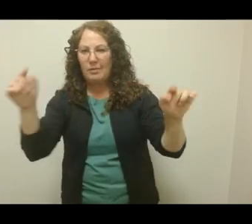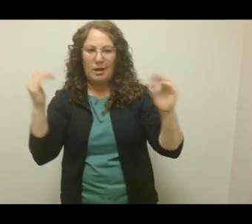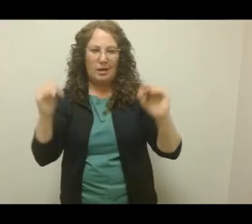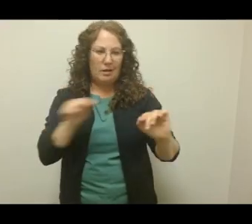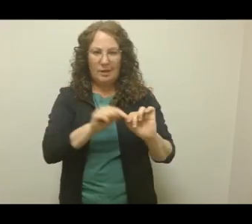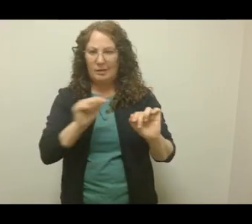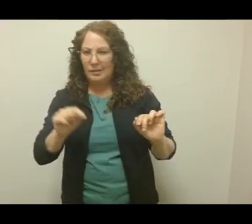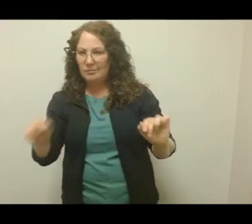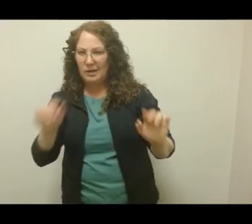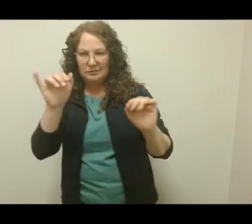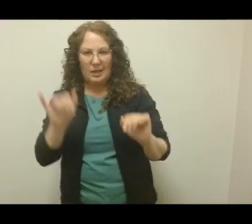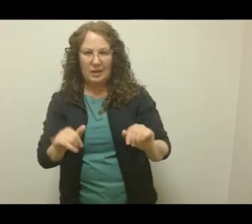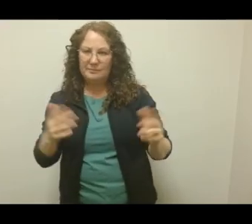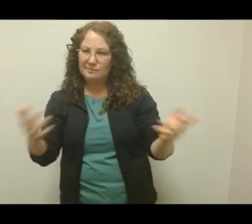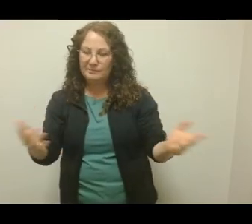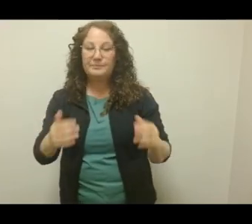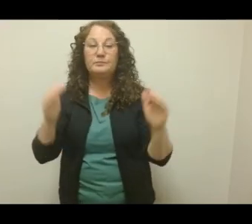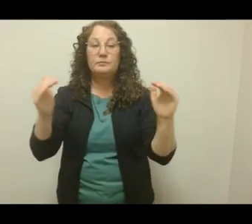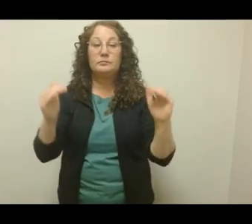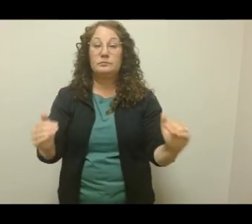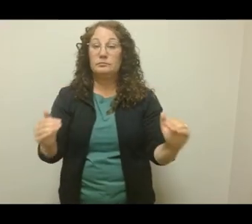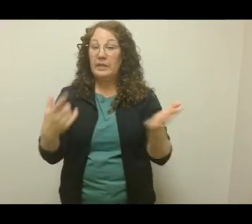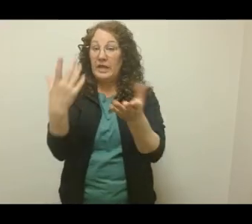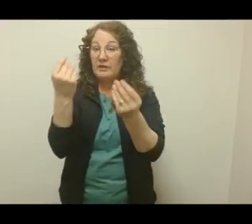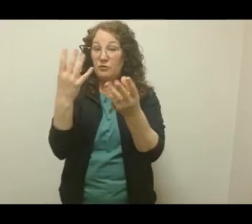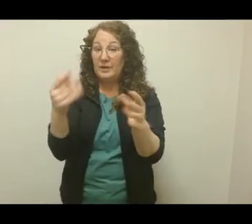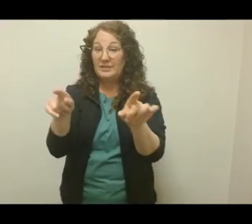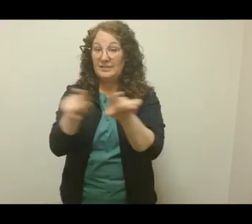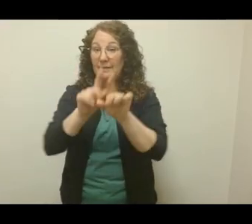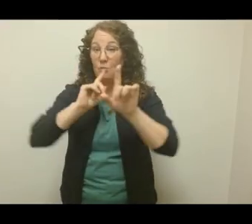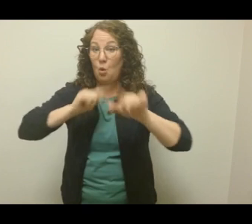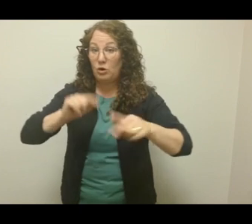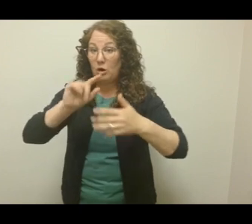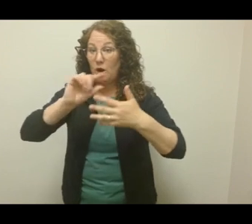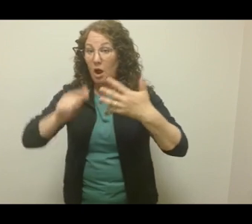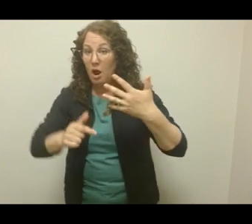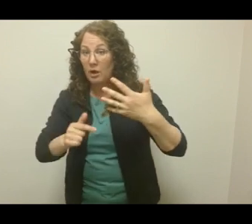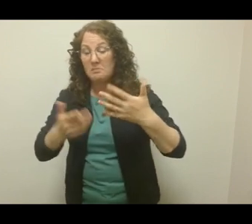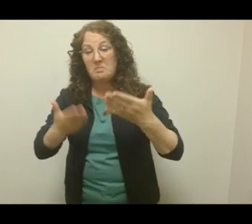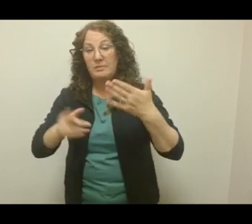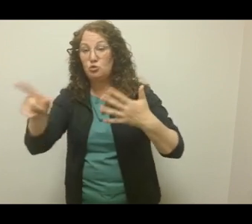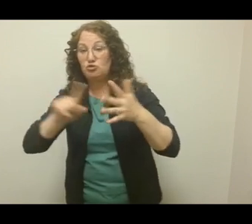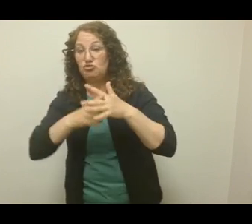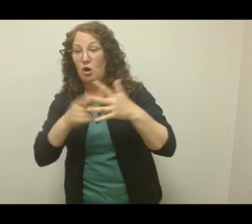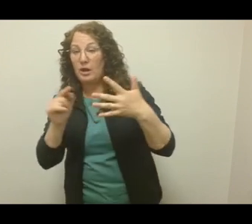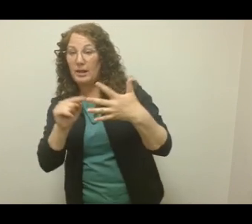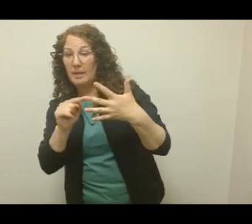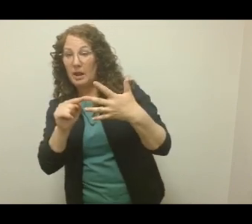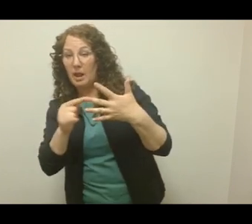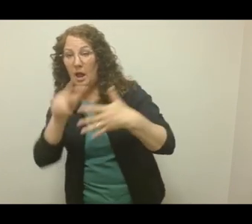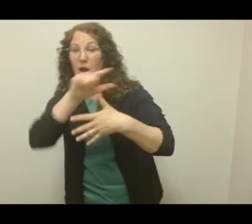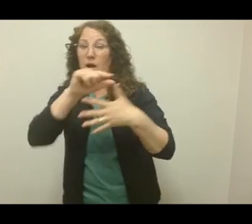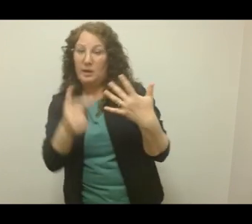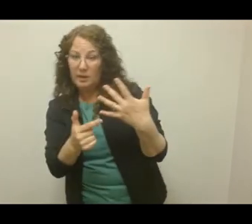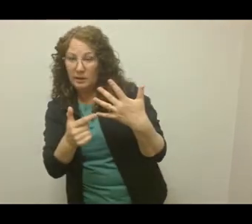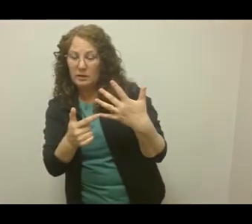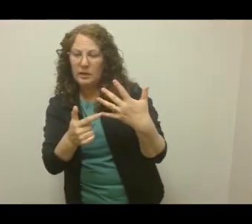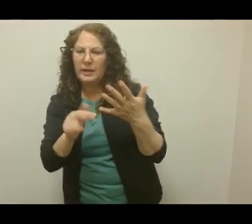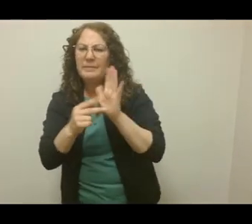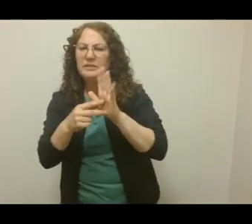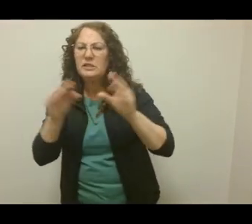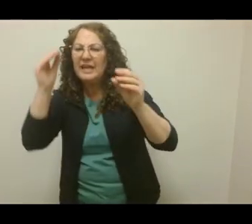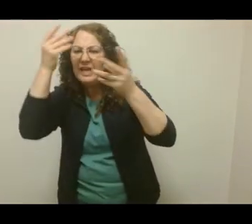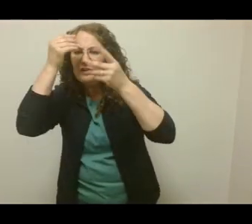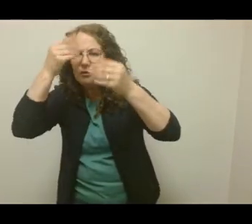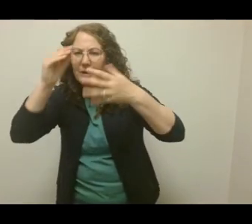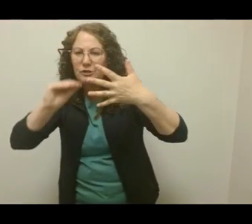as the information discussed in the same order, again, maybe you need to start at the end or somewhere in the middle to move the information around to help